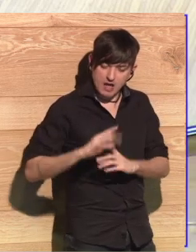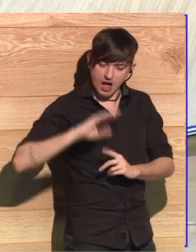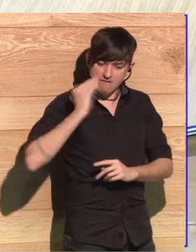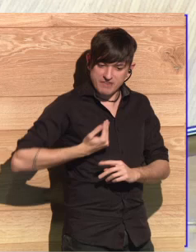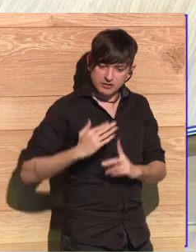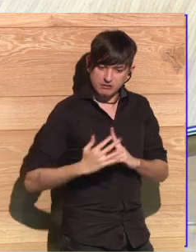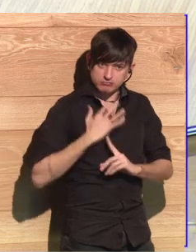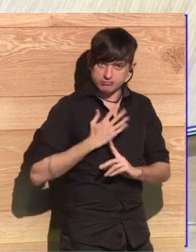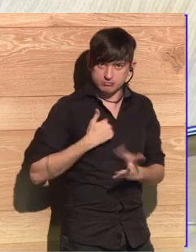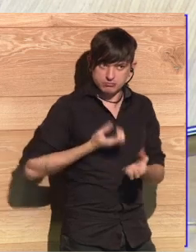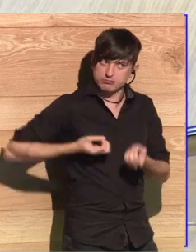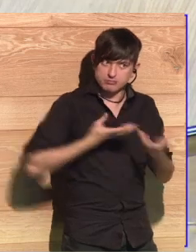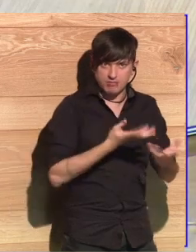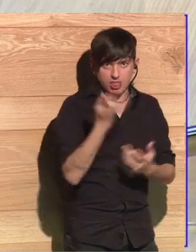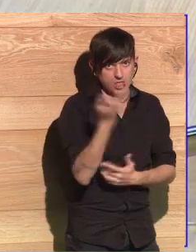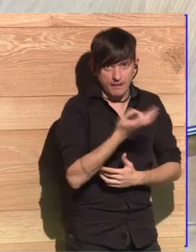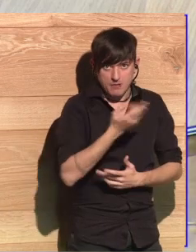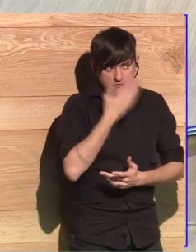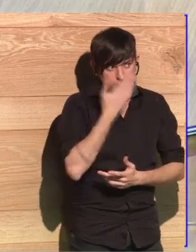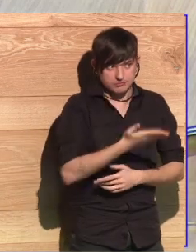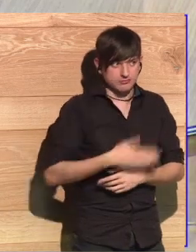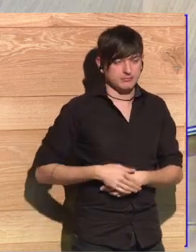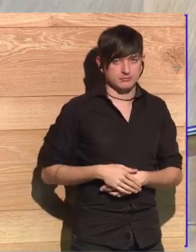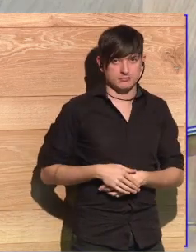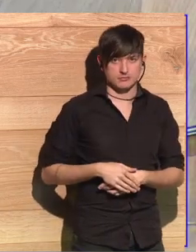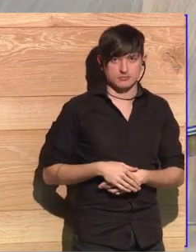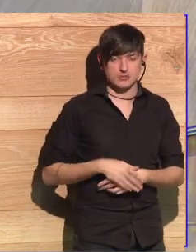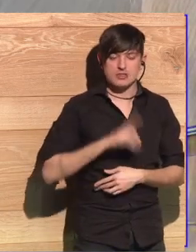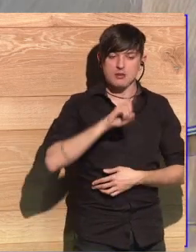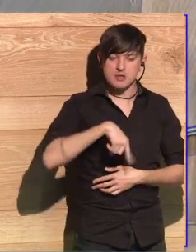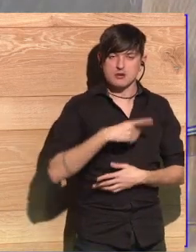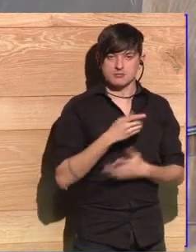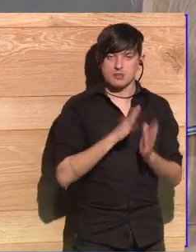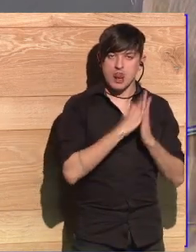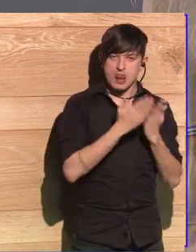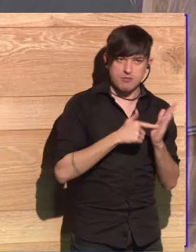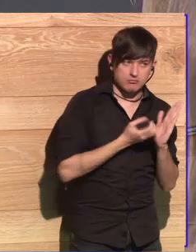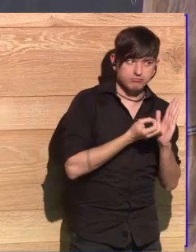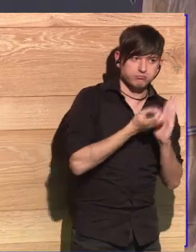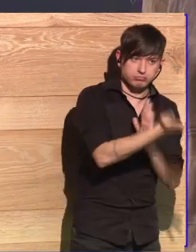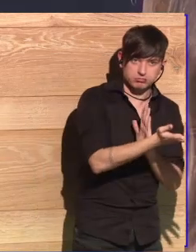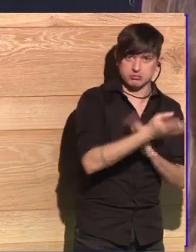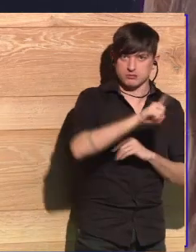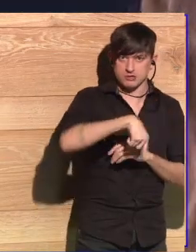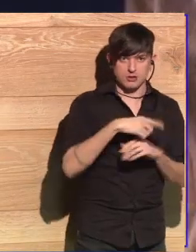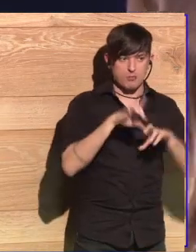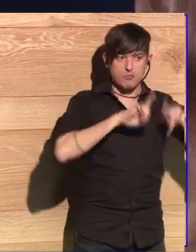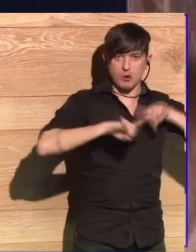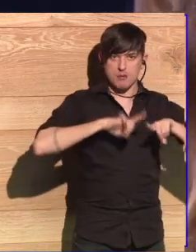I talk a little bit about my mother's own problems with alcohol, although she kept a family